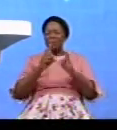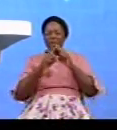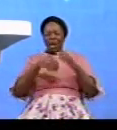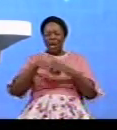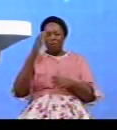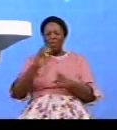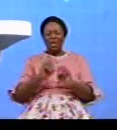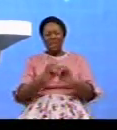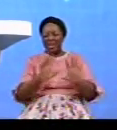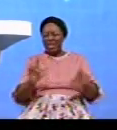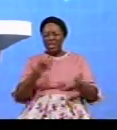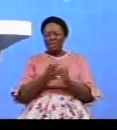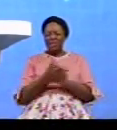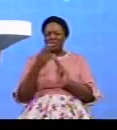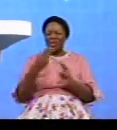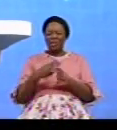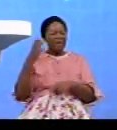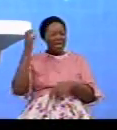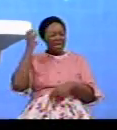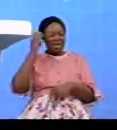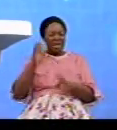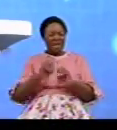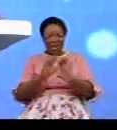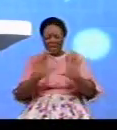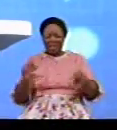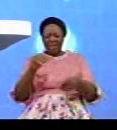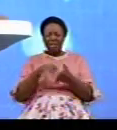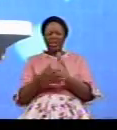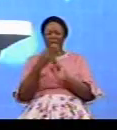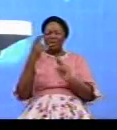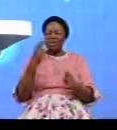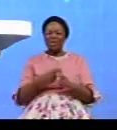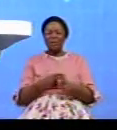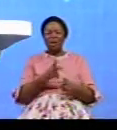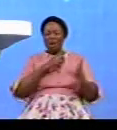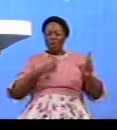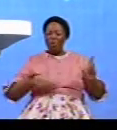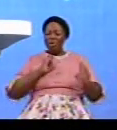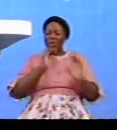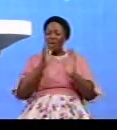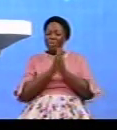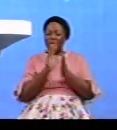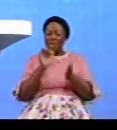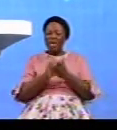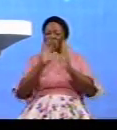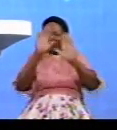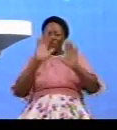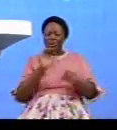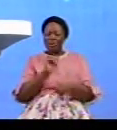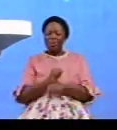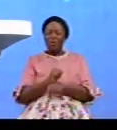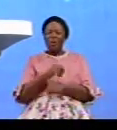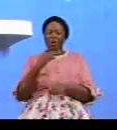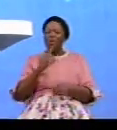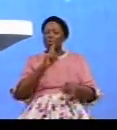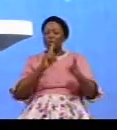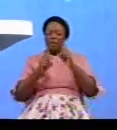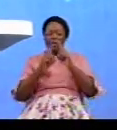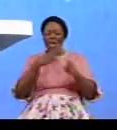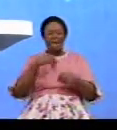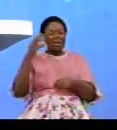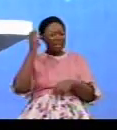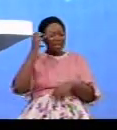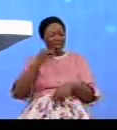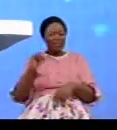Out swelling clearly in your body. Fire, Lord, boy, I pray, come out that in Jesus' name. Speaking